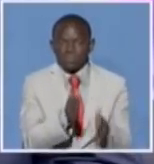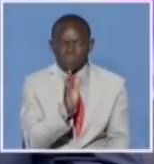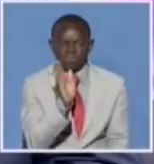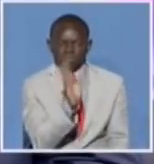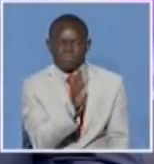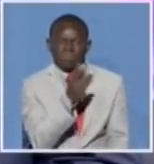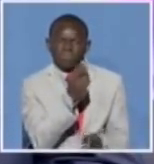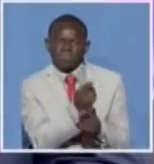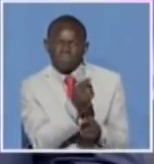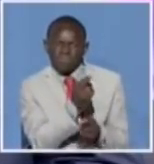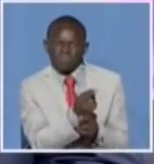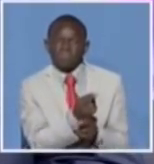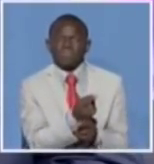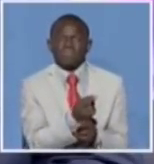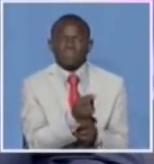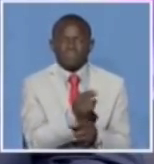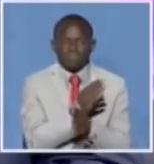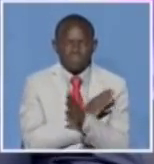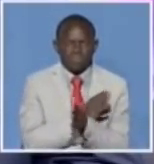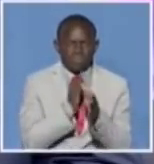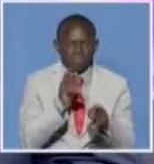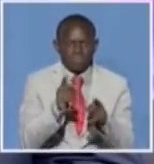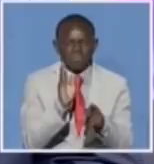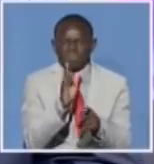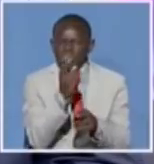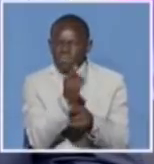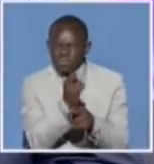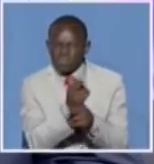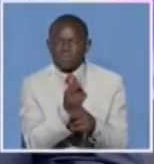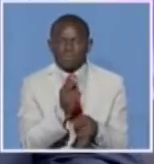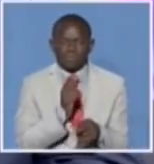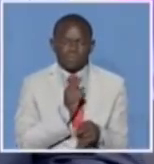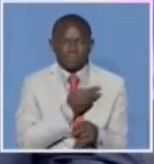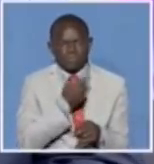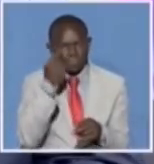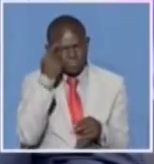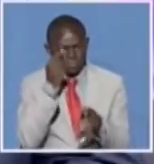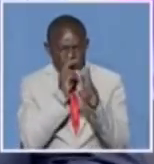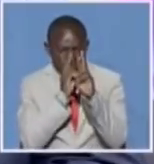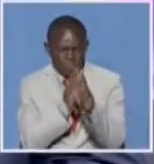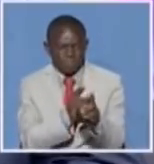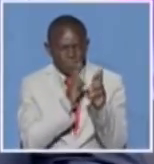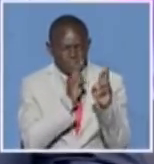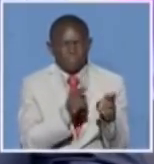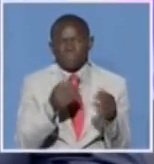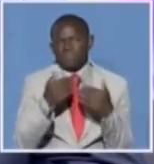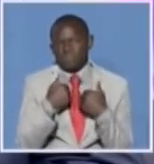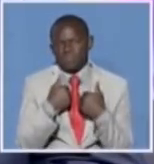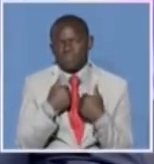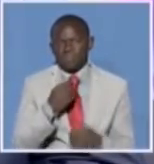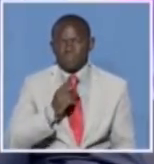of our citizens, and we will take actions and measures that respect those.